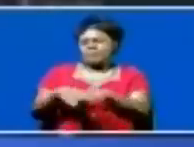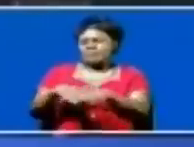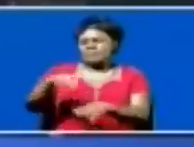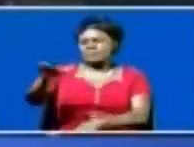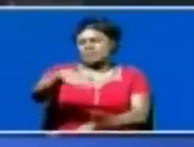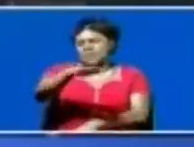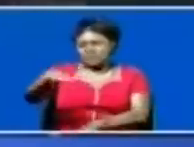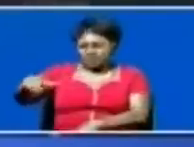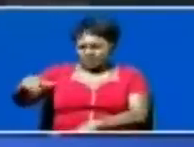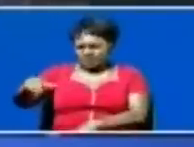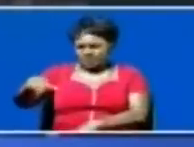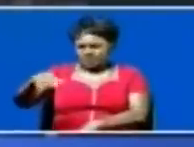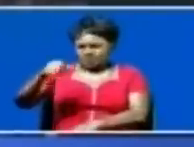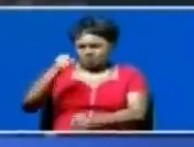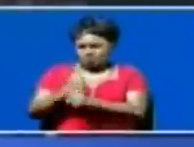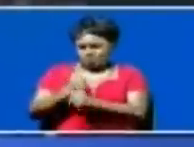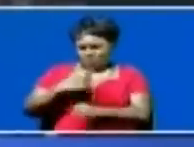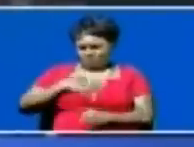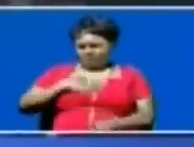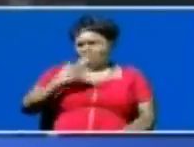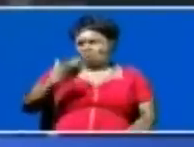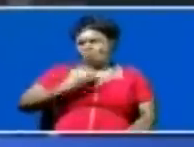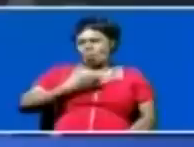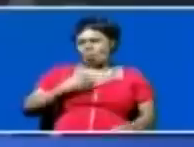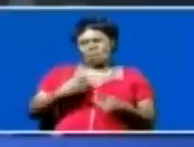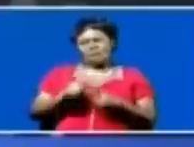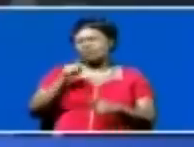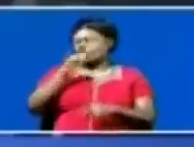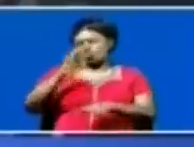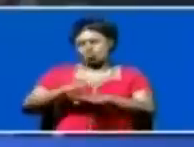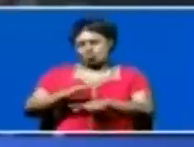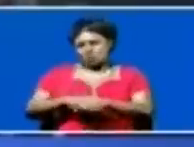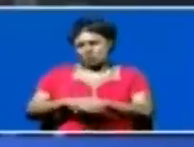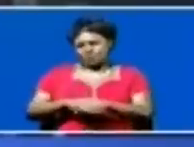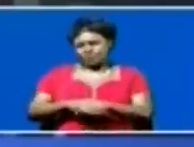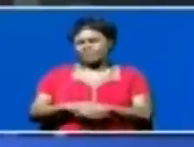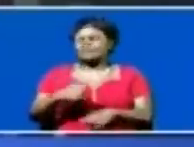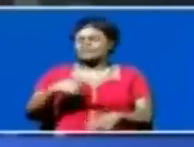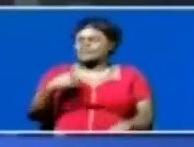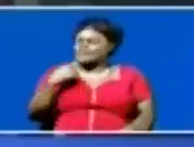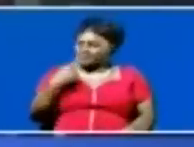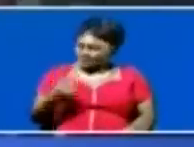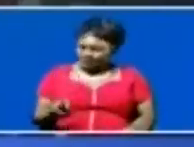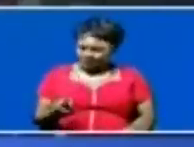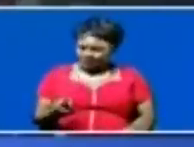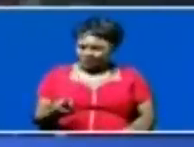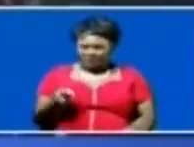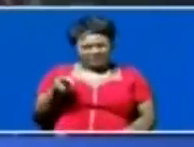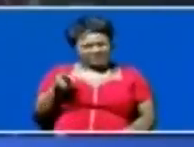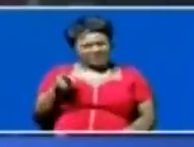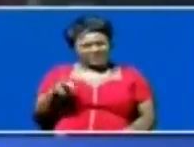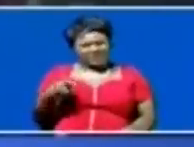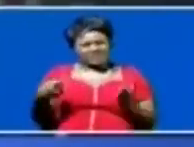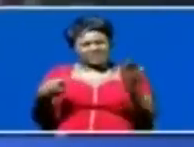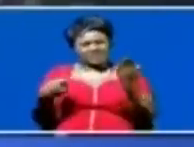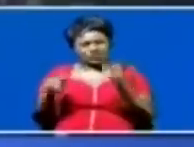parliament, and we have done our bit as members of parliament, however unfair it was. And I can tell you, even though this is sort of kind of typical